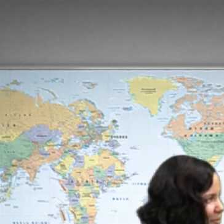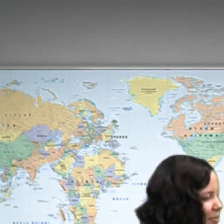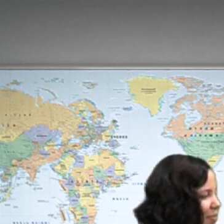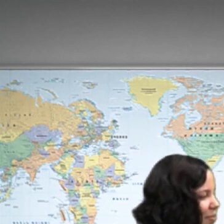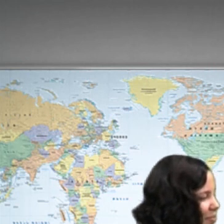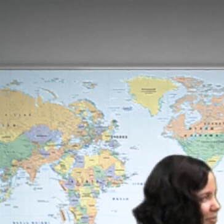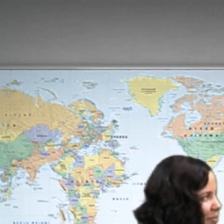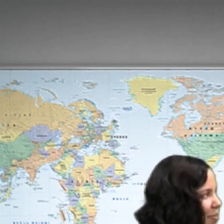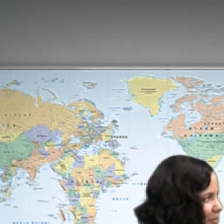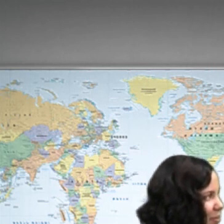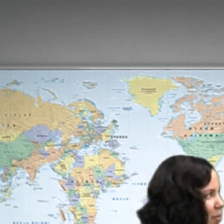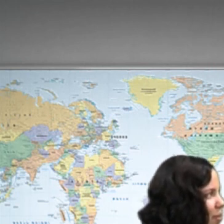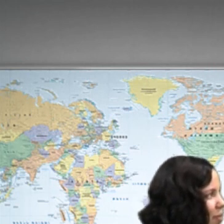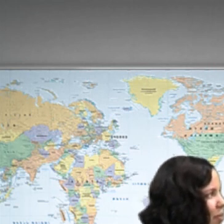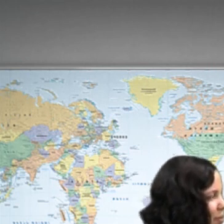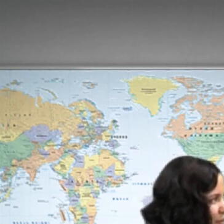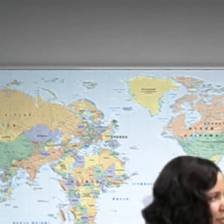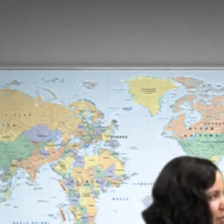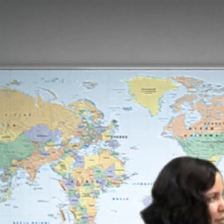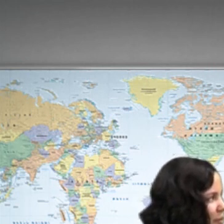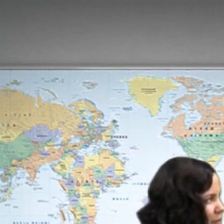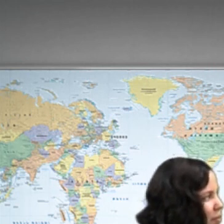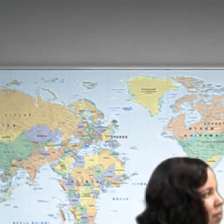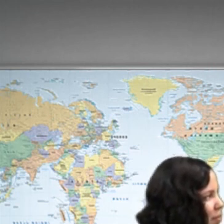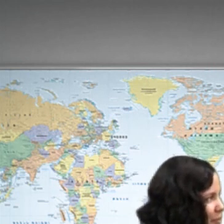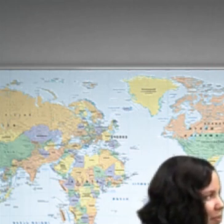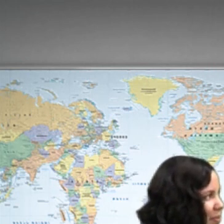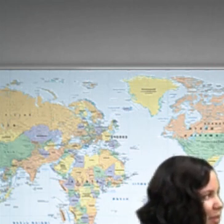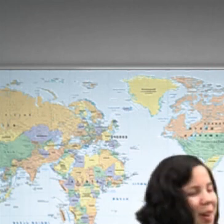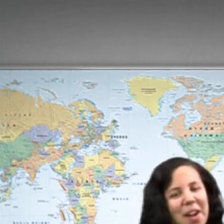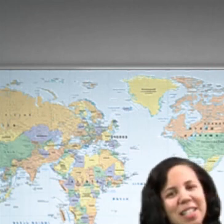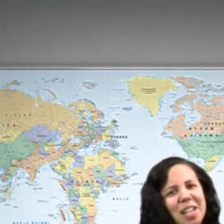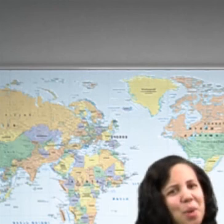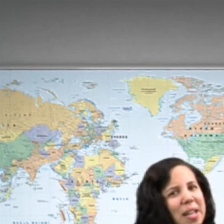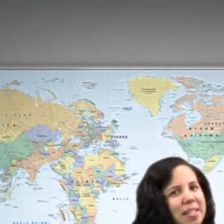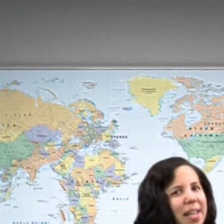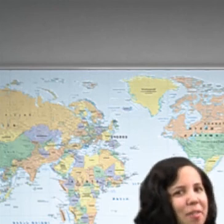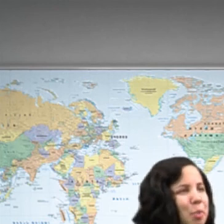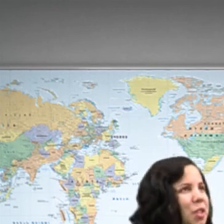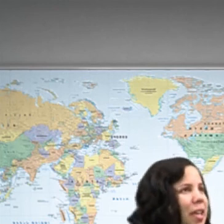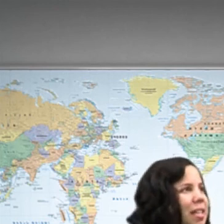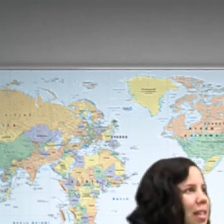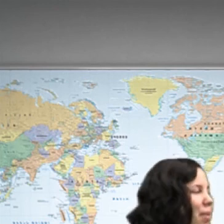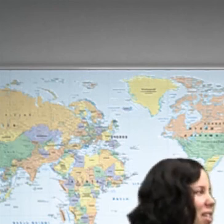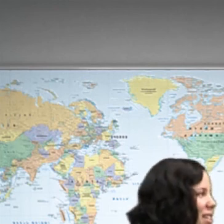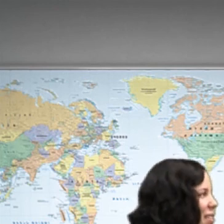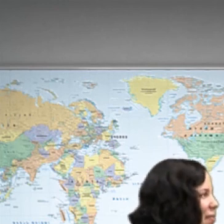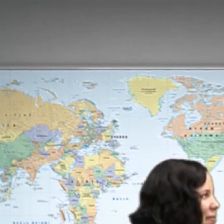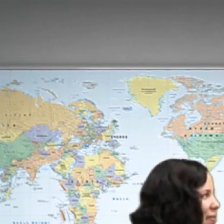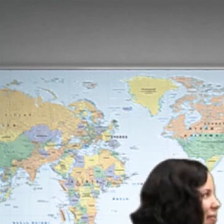English teacher. I teach grade 4, English first and English second language. All right, so what exactly have you been doing here at